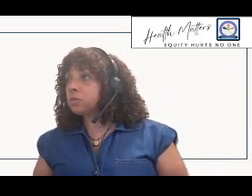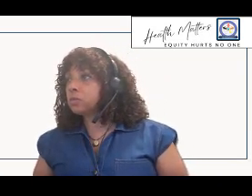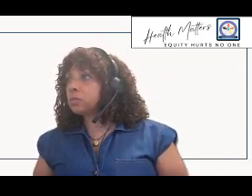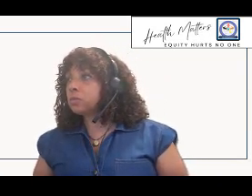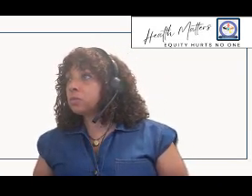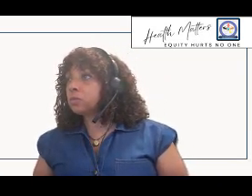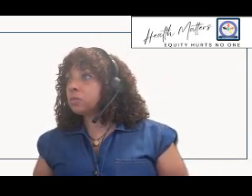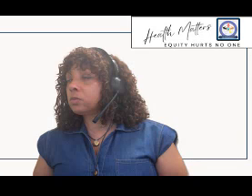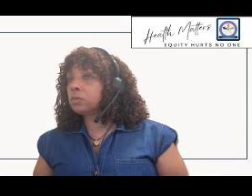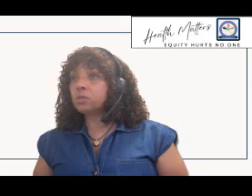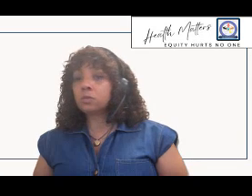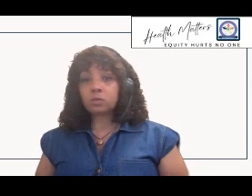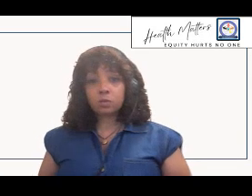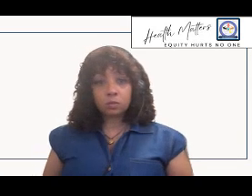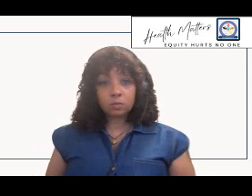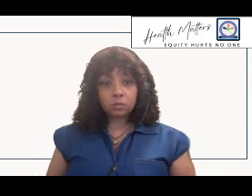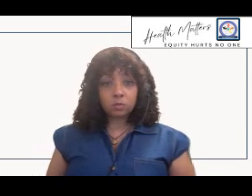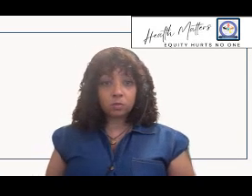493-836-655#.